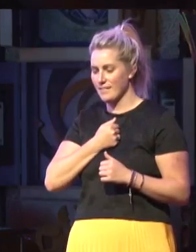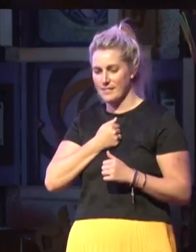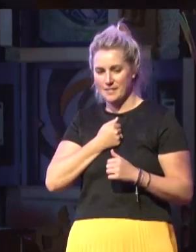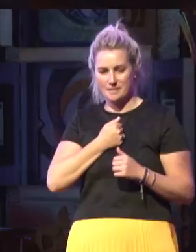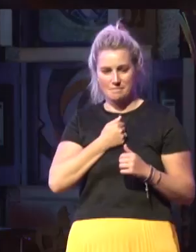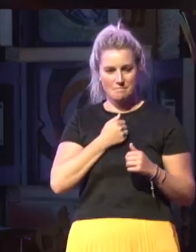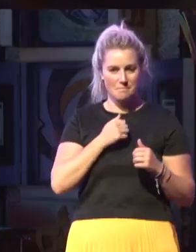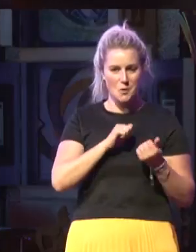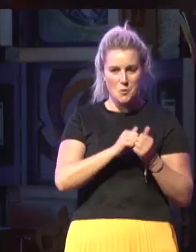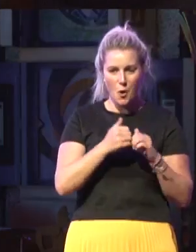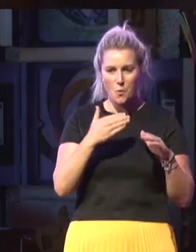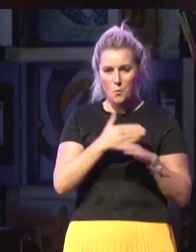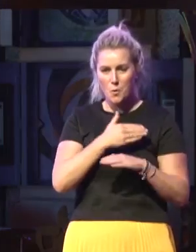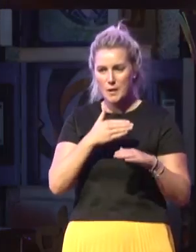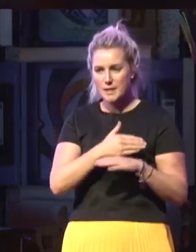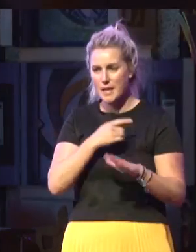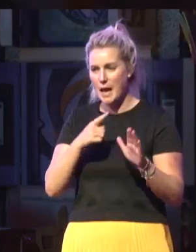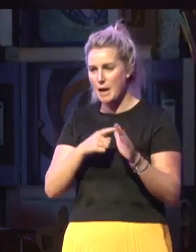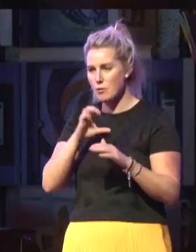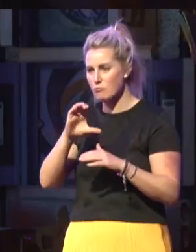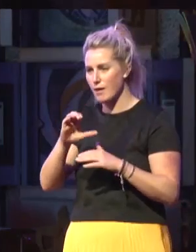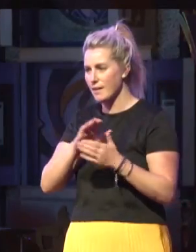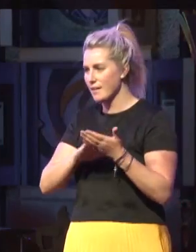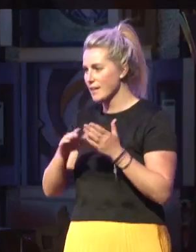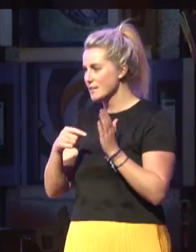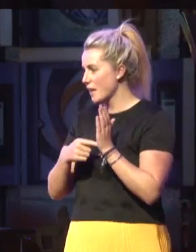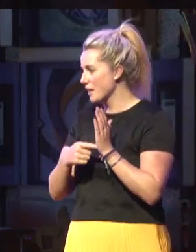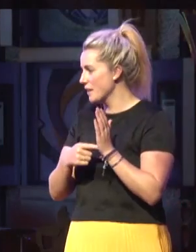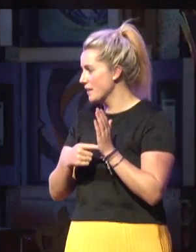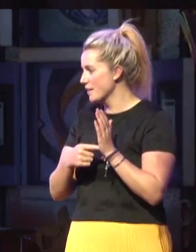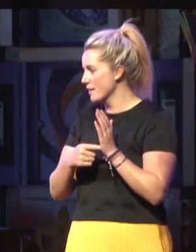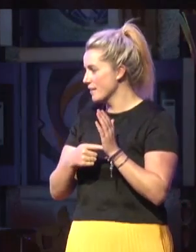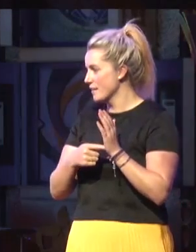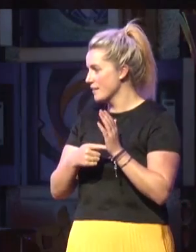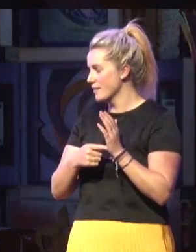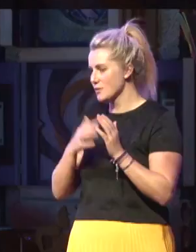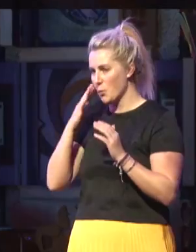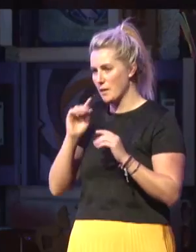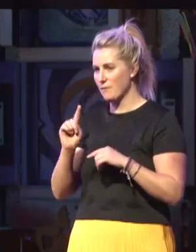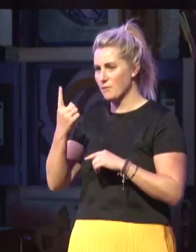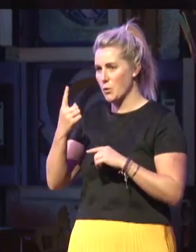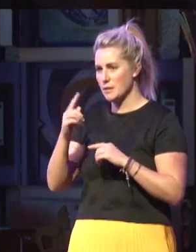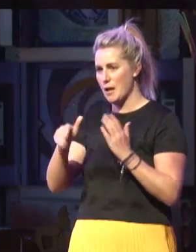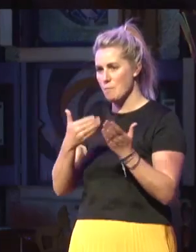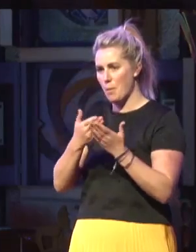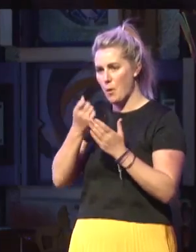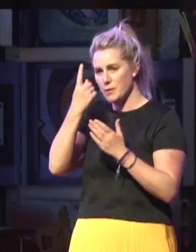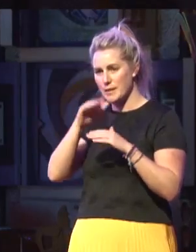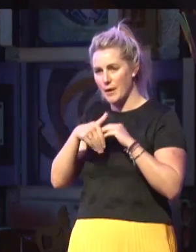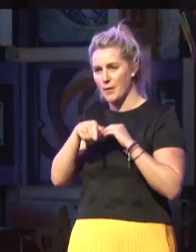conspirators, Amber Craig and Hiria Tirangi, when we first proposed this